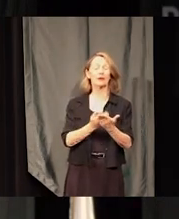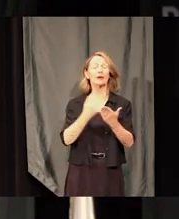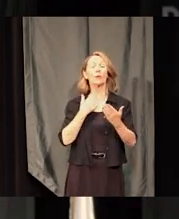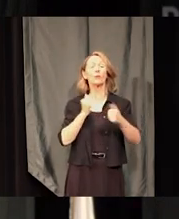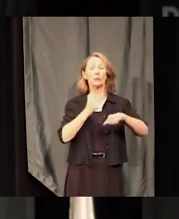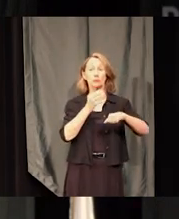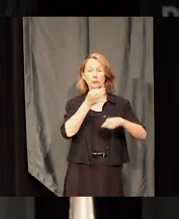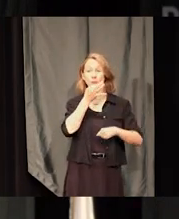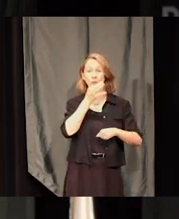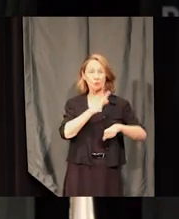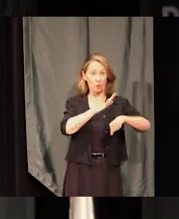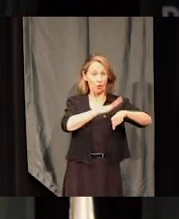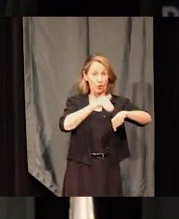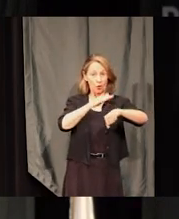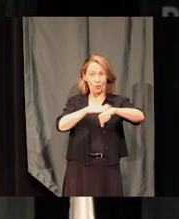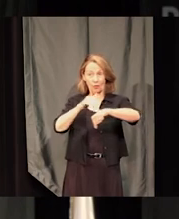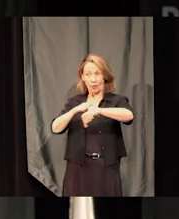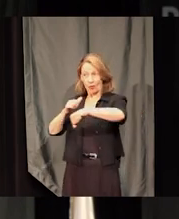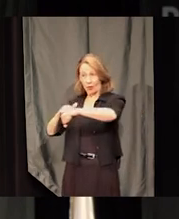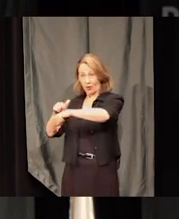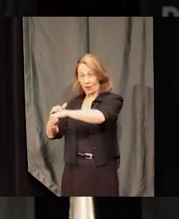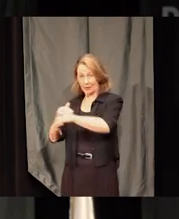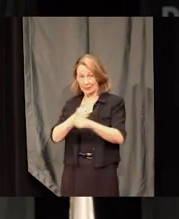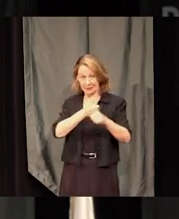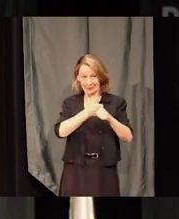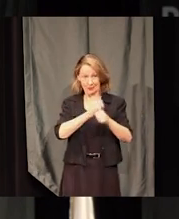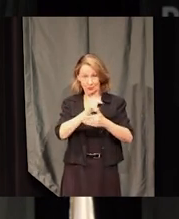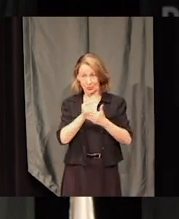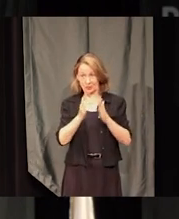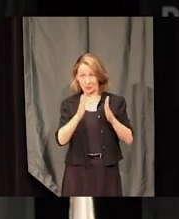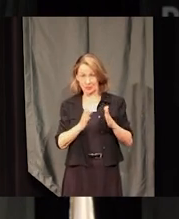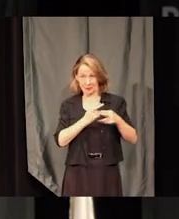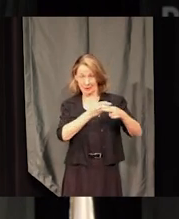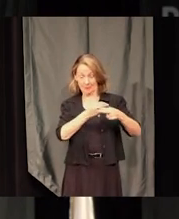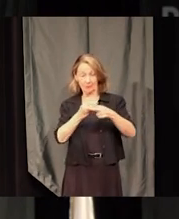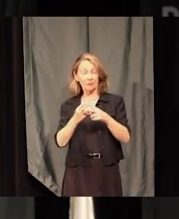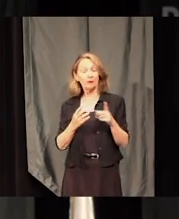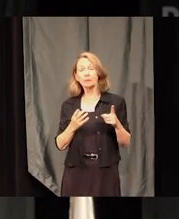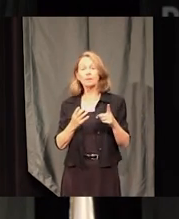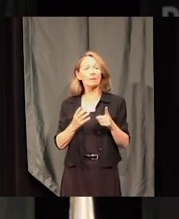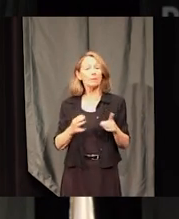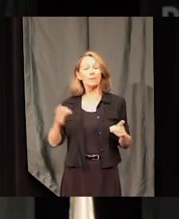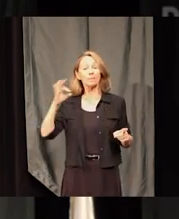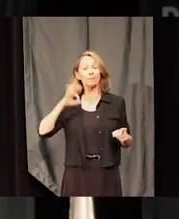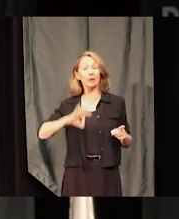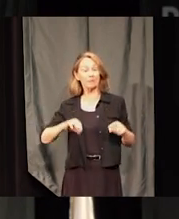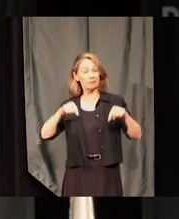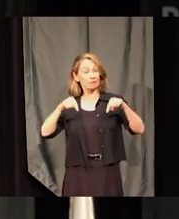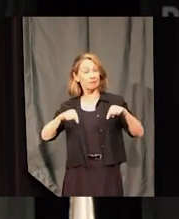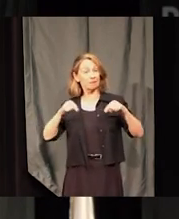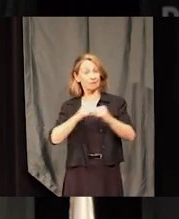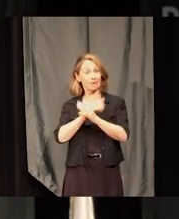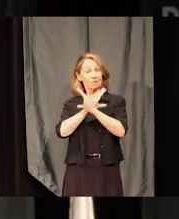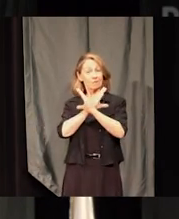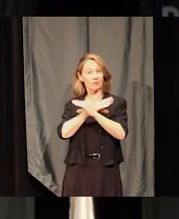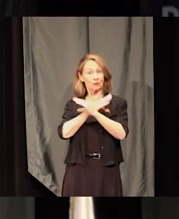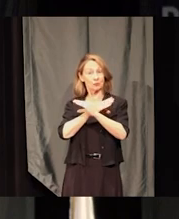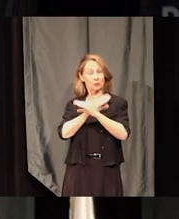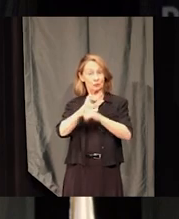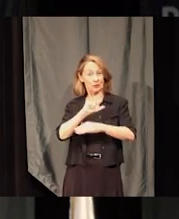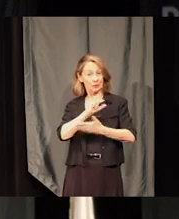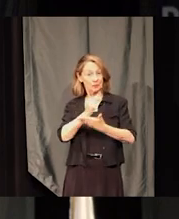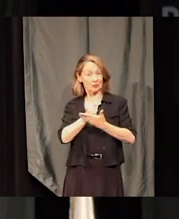call each of our graduates' names. The benefit of a virtual commencement is you now have two